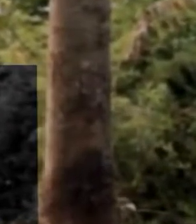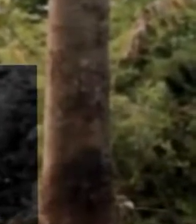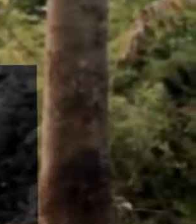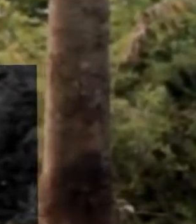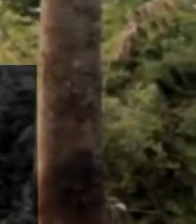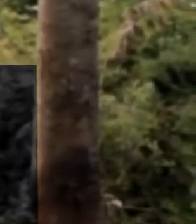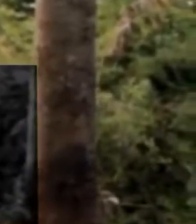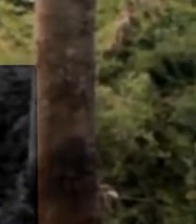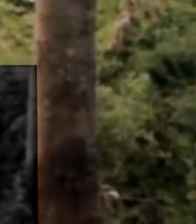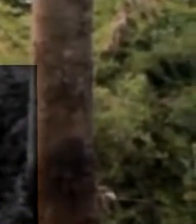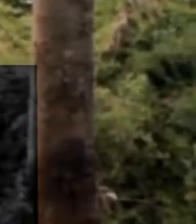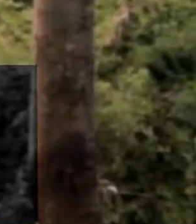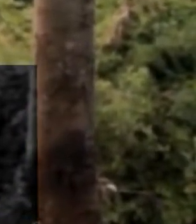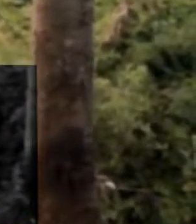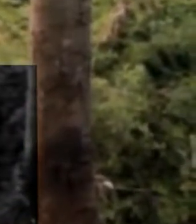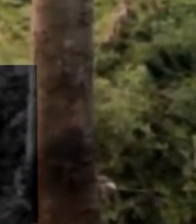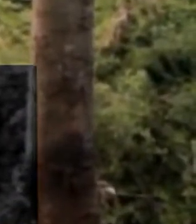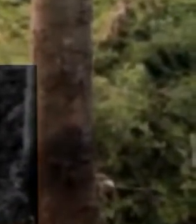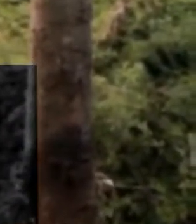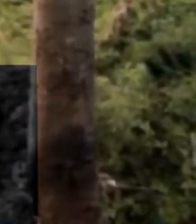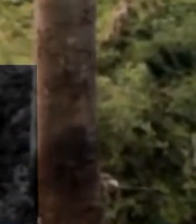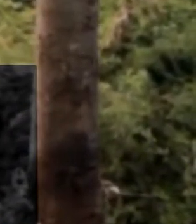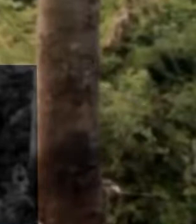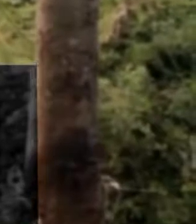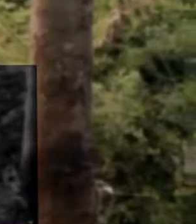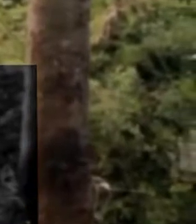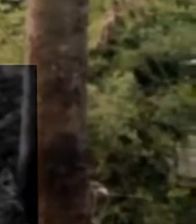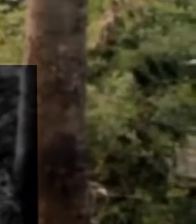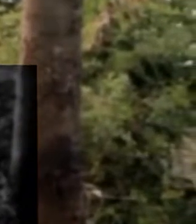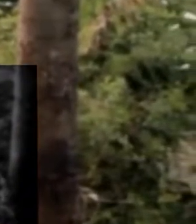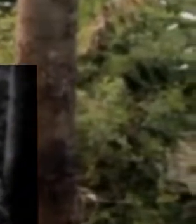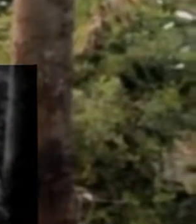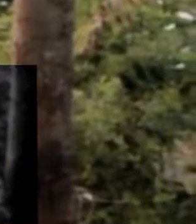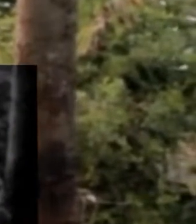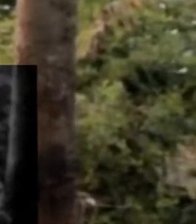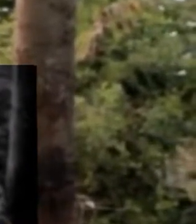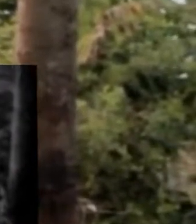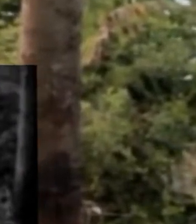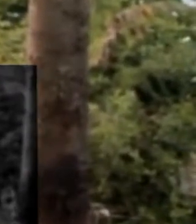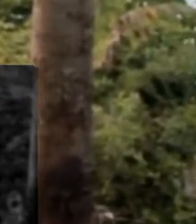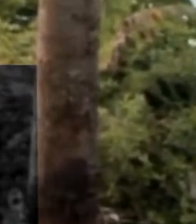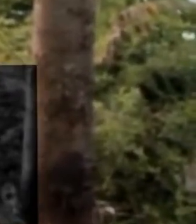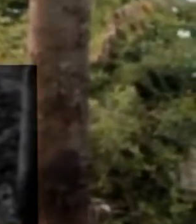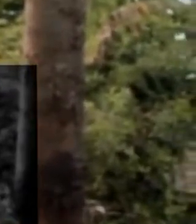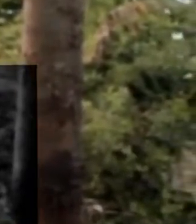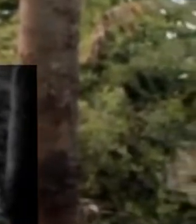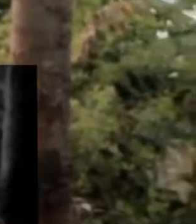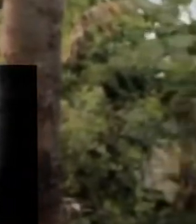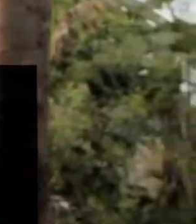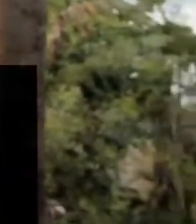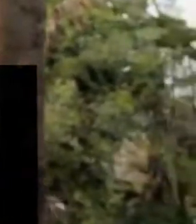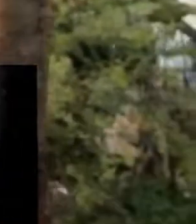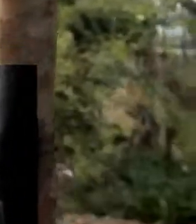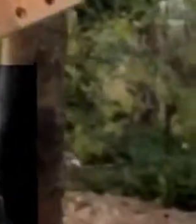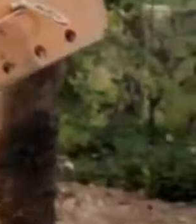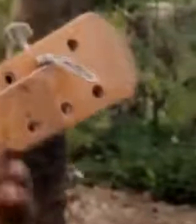Two, two, two, one scotch, say one bourbon man, one